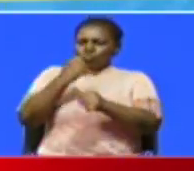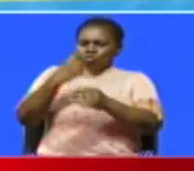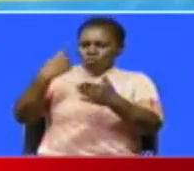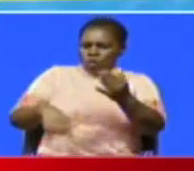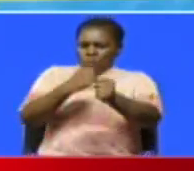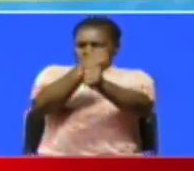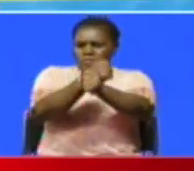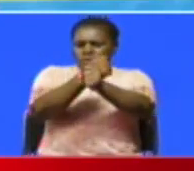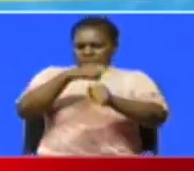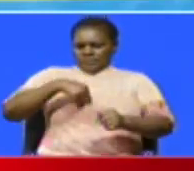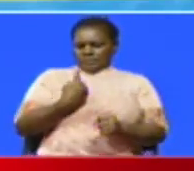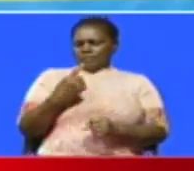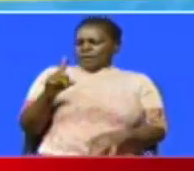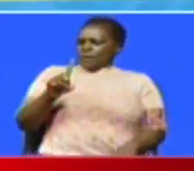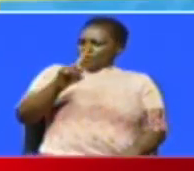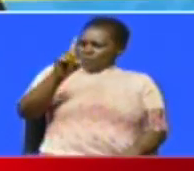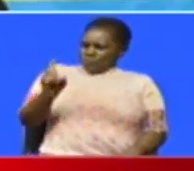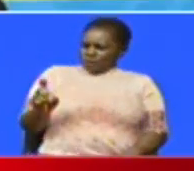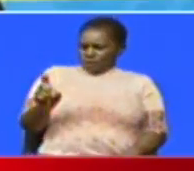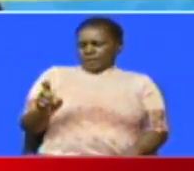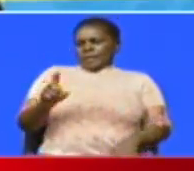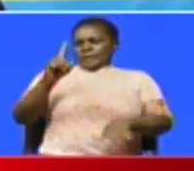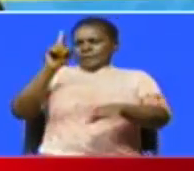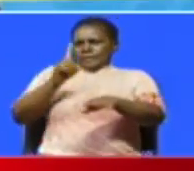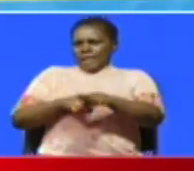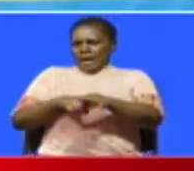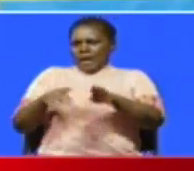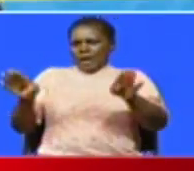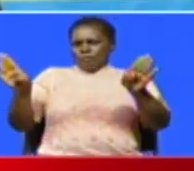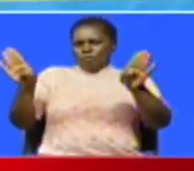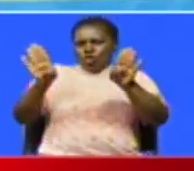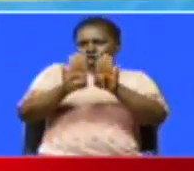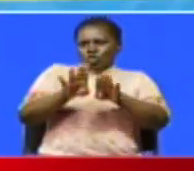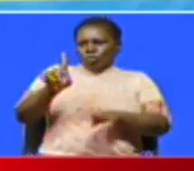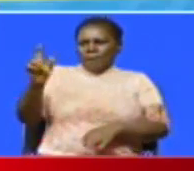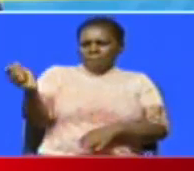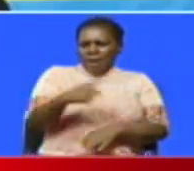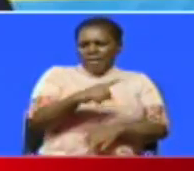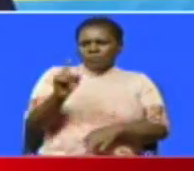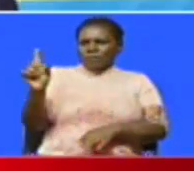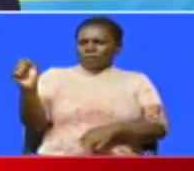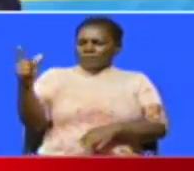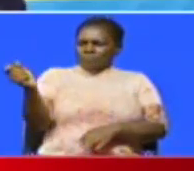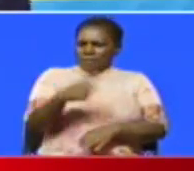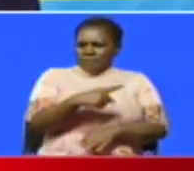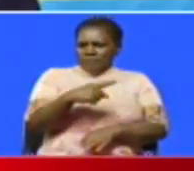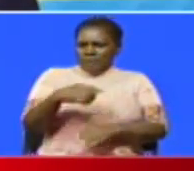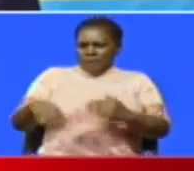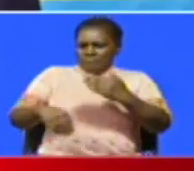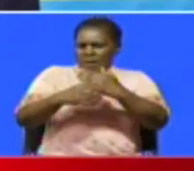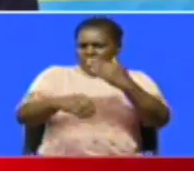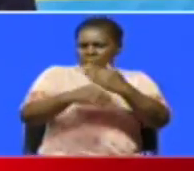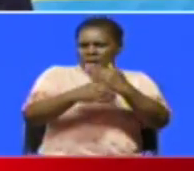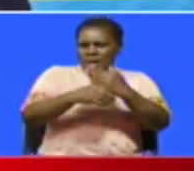protect themselves. Because the question is, if you lock up another 1 month and another 1 month, what is the additional